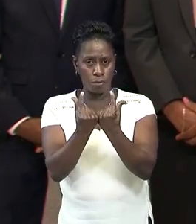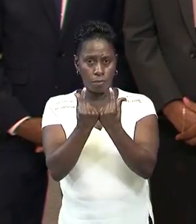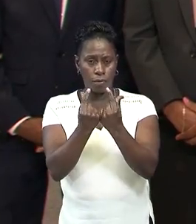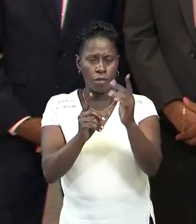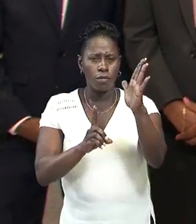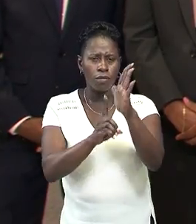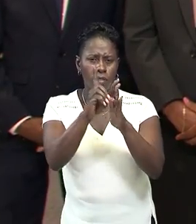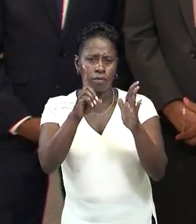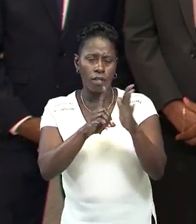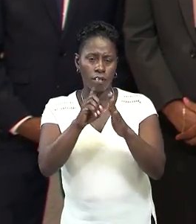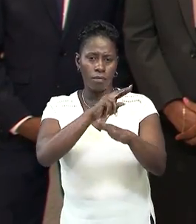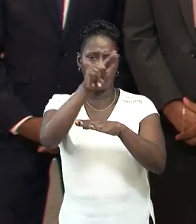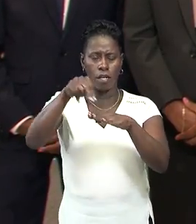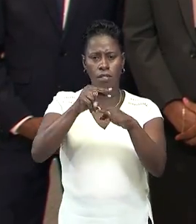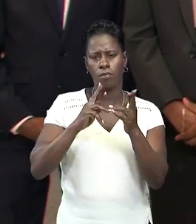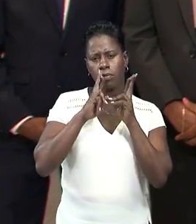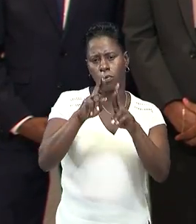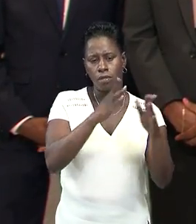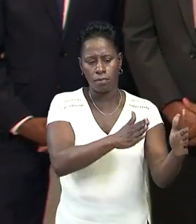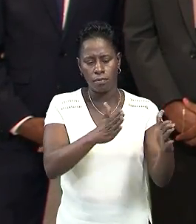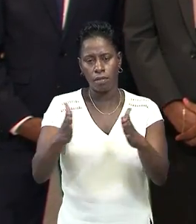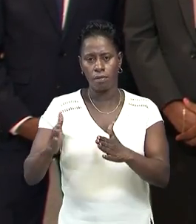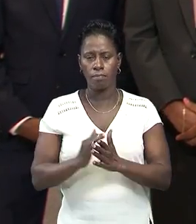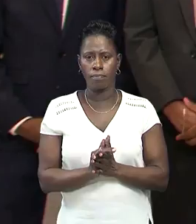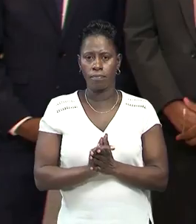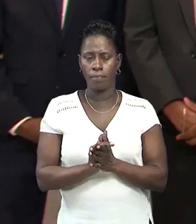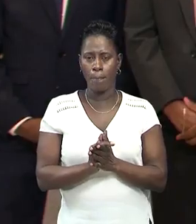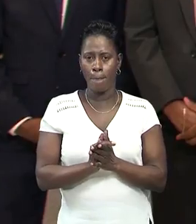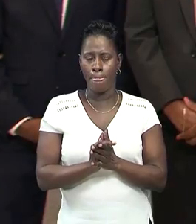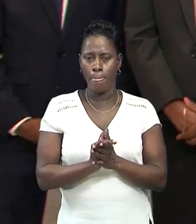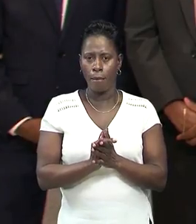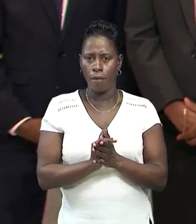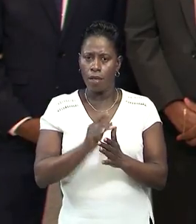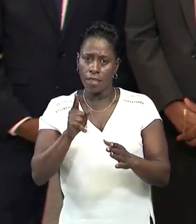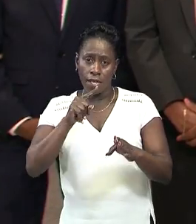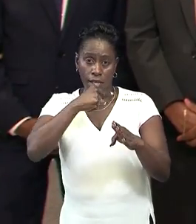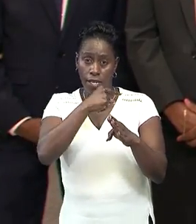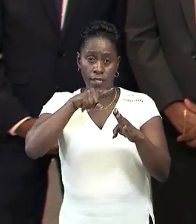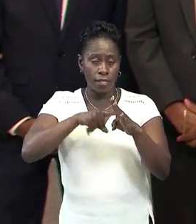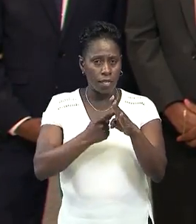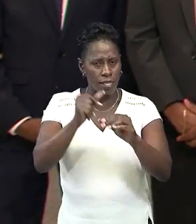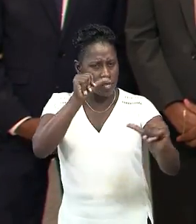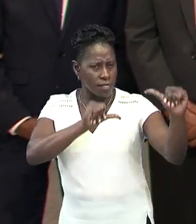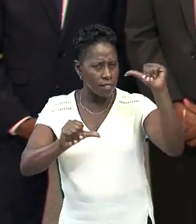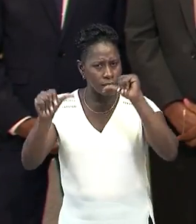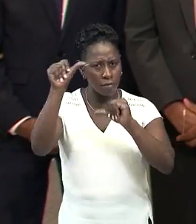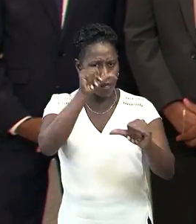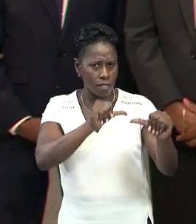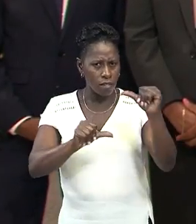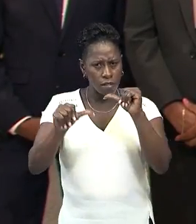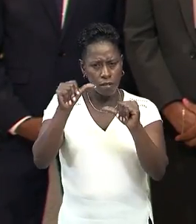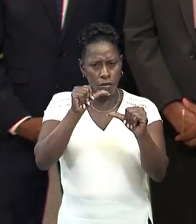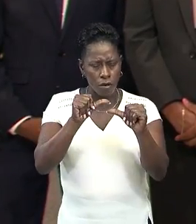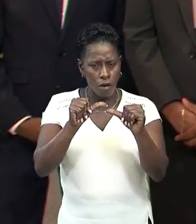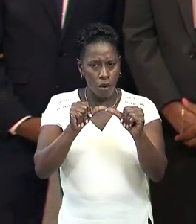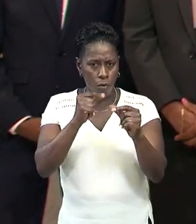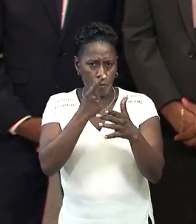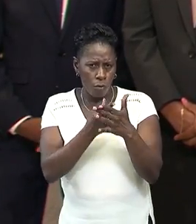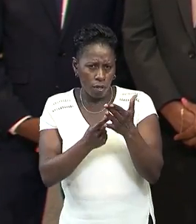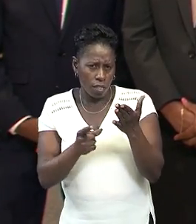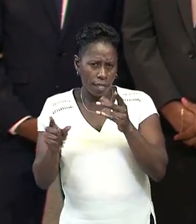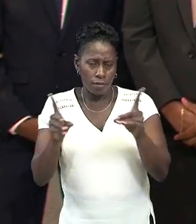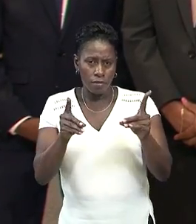to develop the National Response Plan. We undertook assessment of the capacities at the ports and